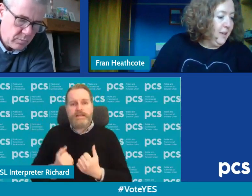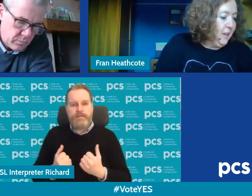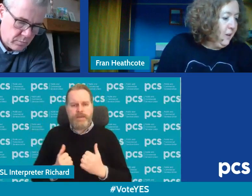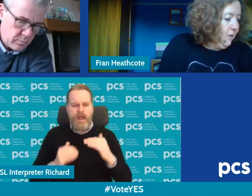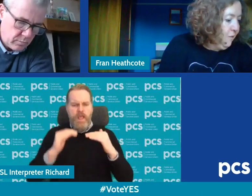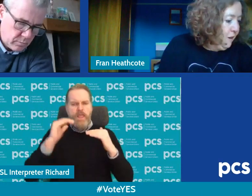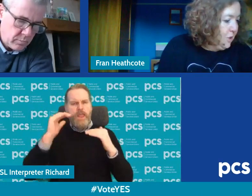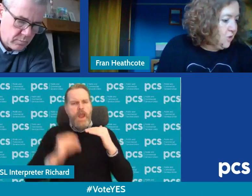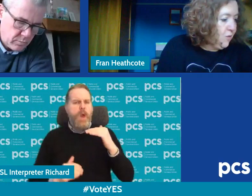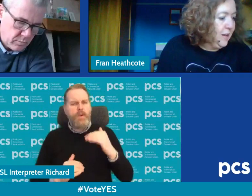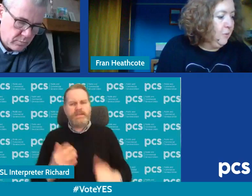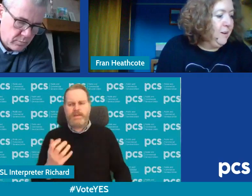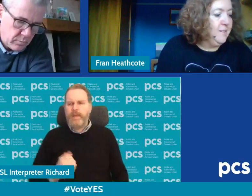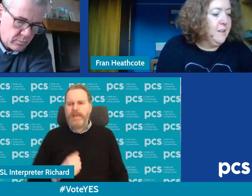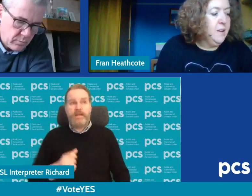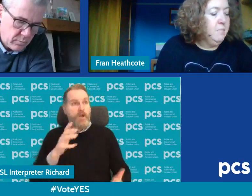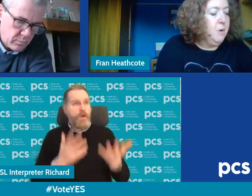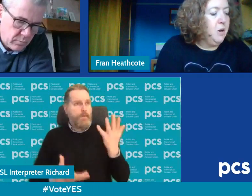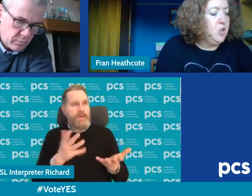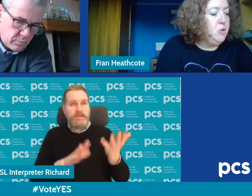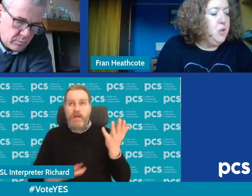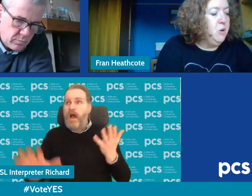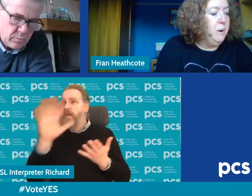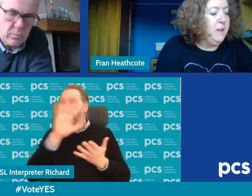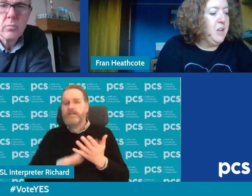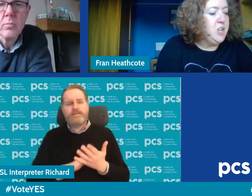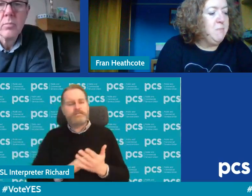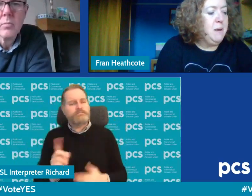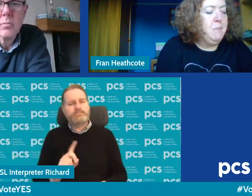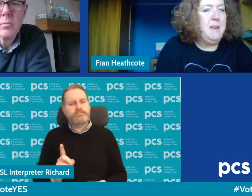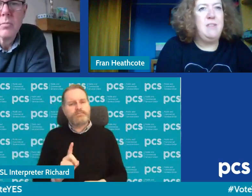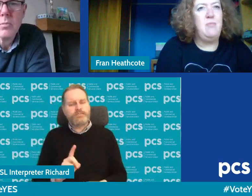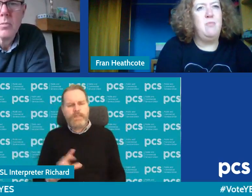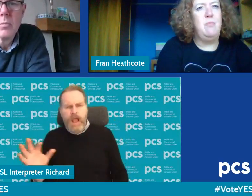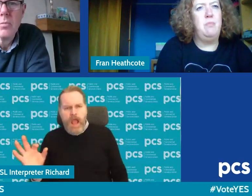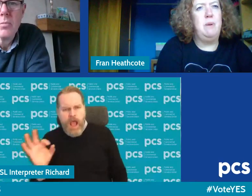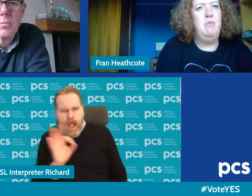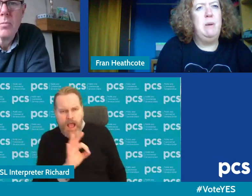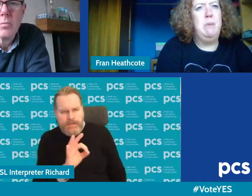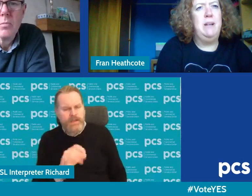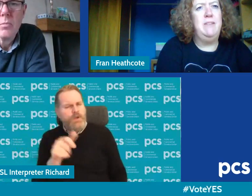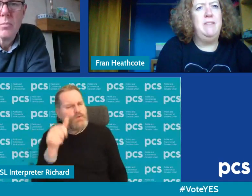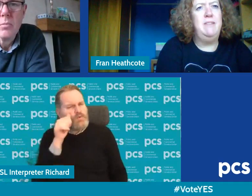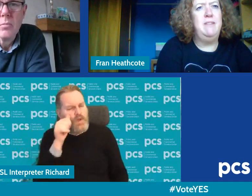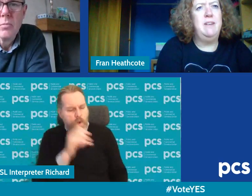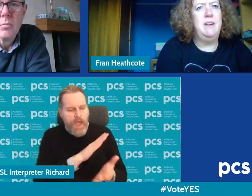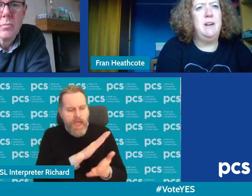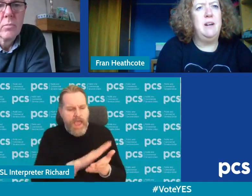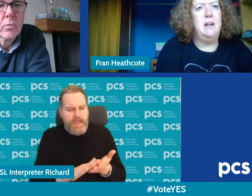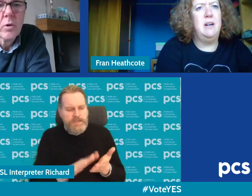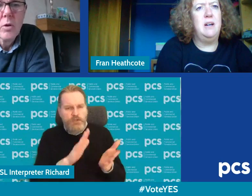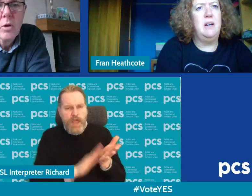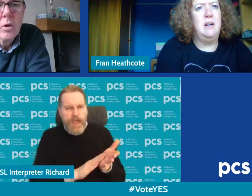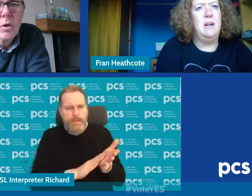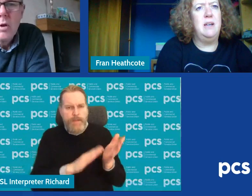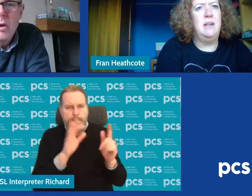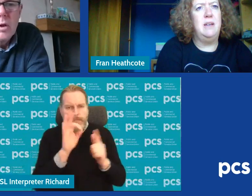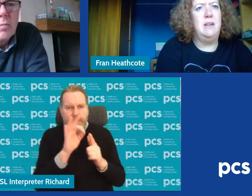So thank you very much for that, Louise. Mark, do you know about the HMPPS being reballoted?